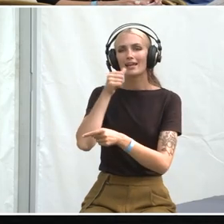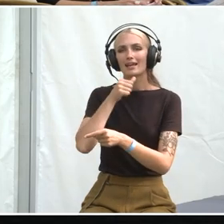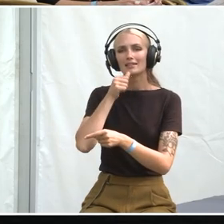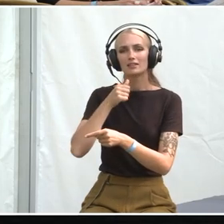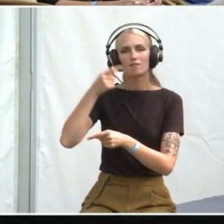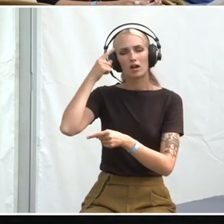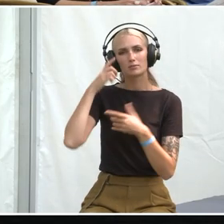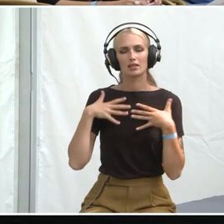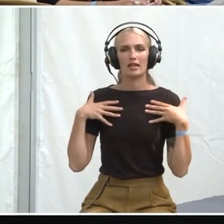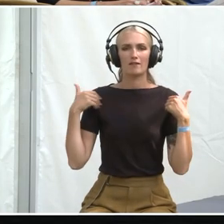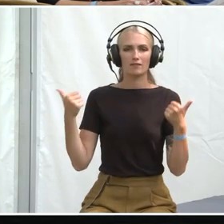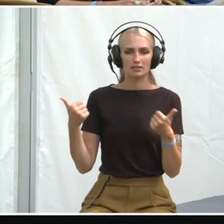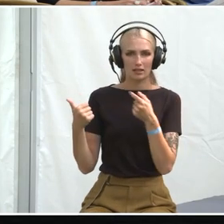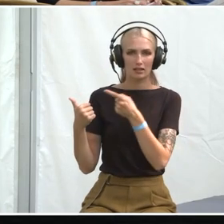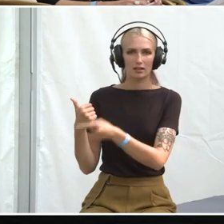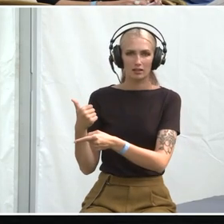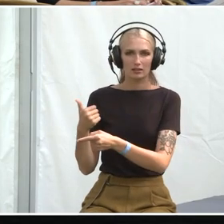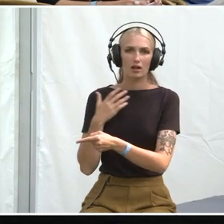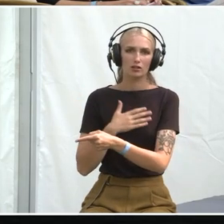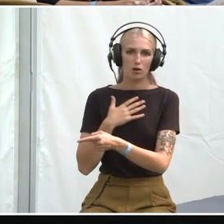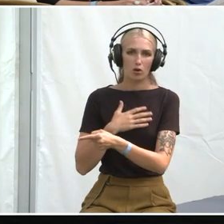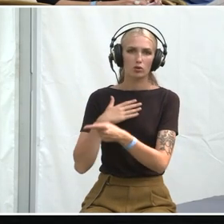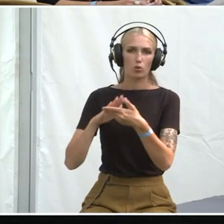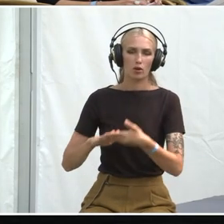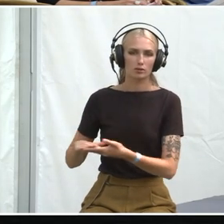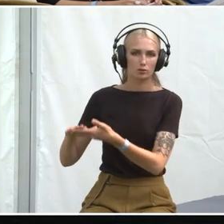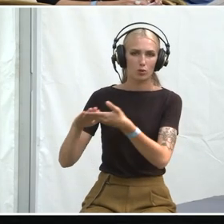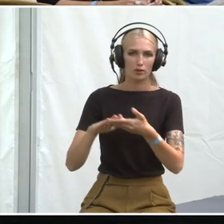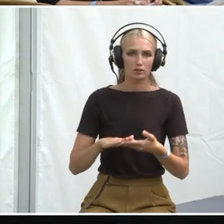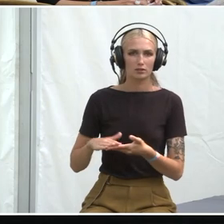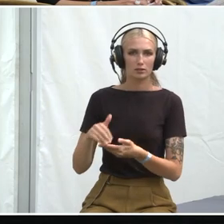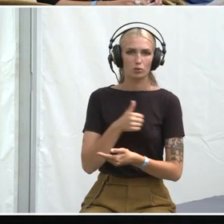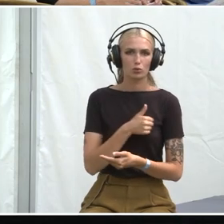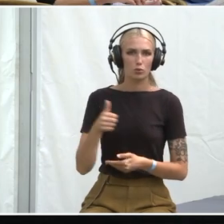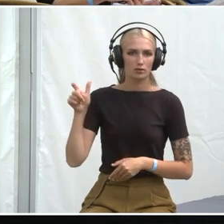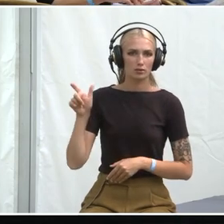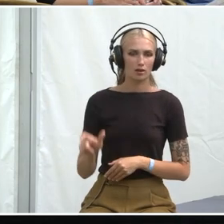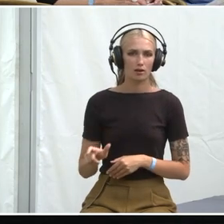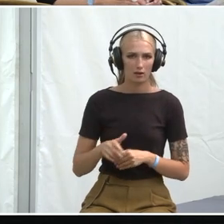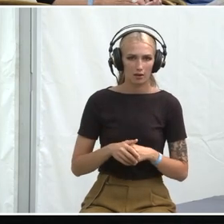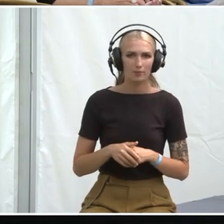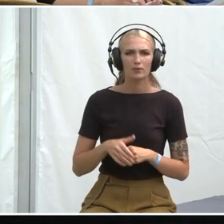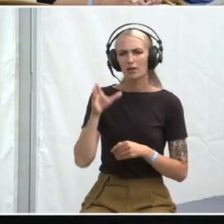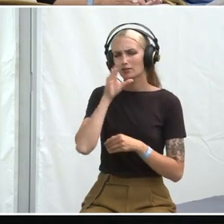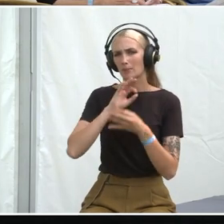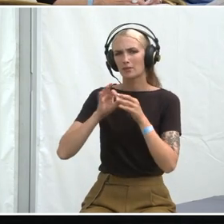Mental Health and Wellbeing Coalition, also called VATEK, at least for a few days. You know, you can explain that.